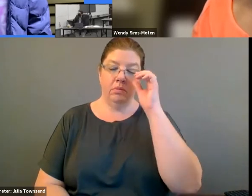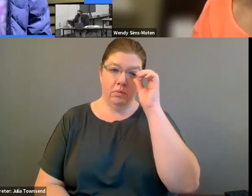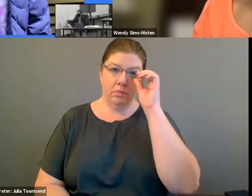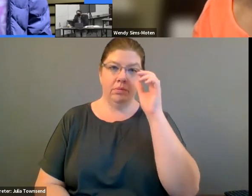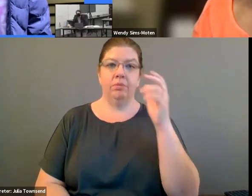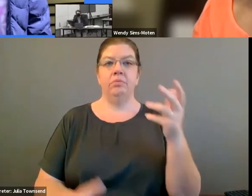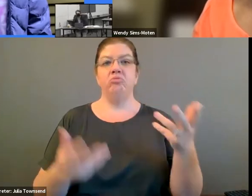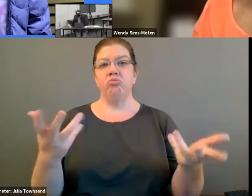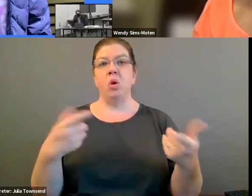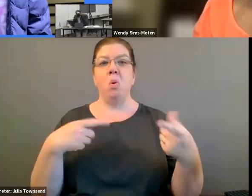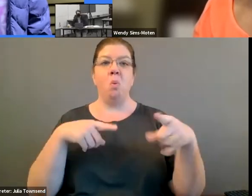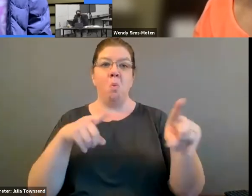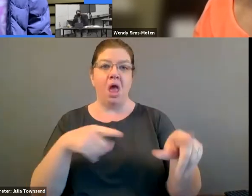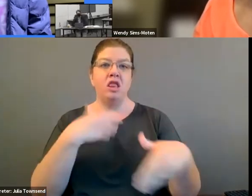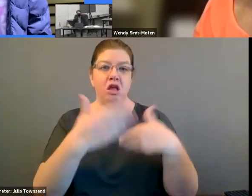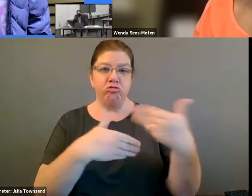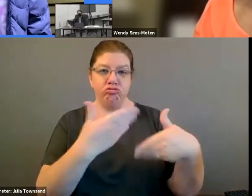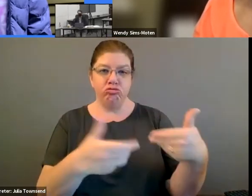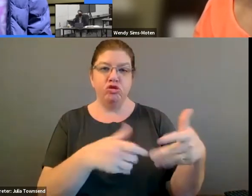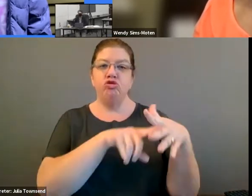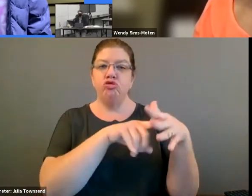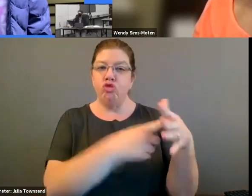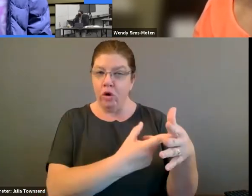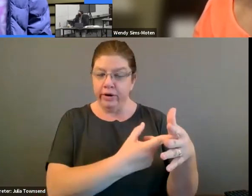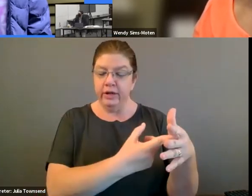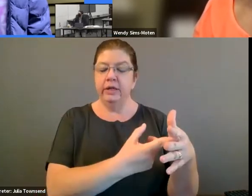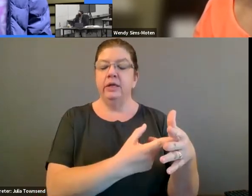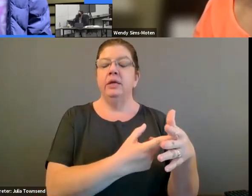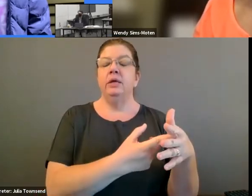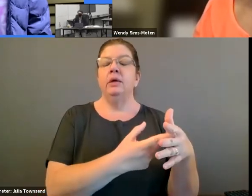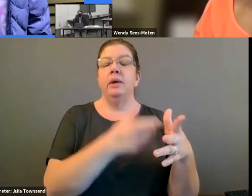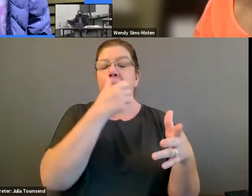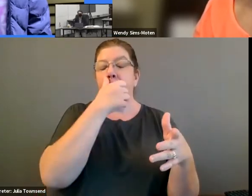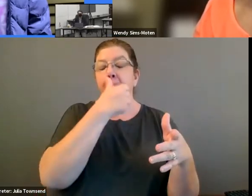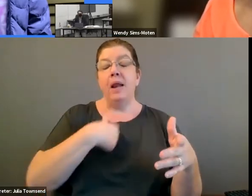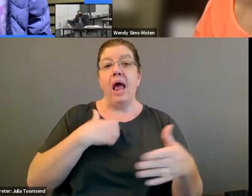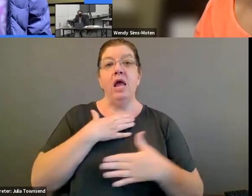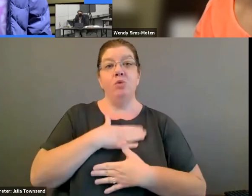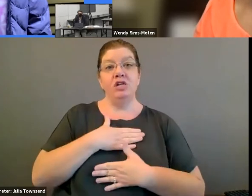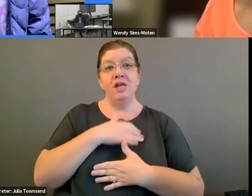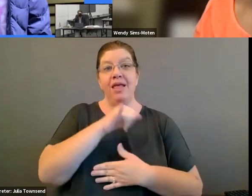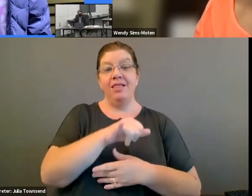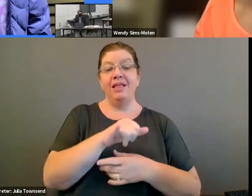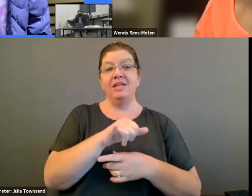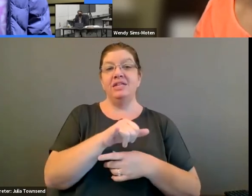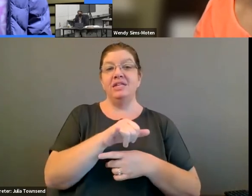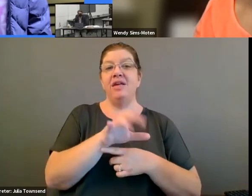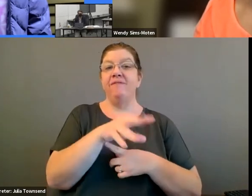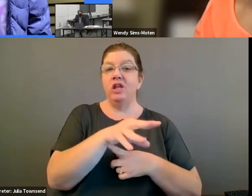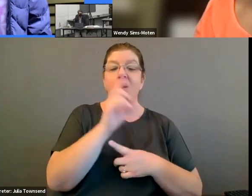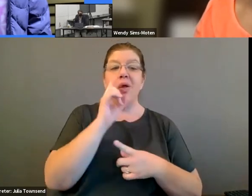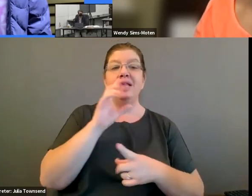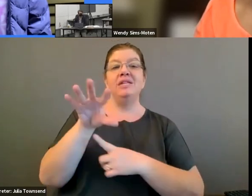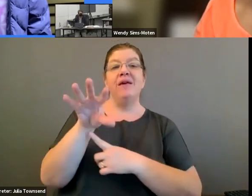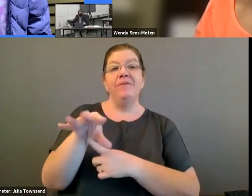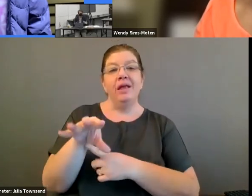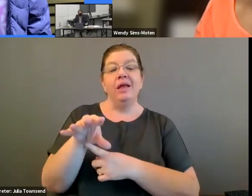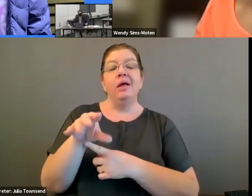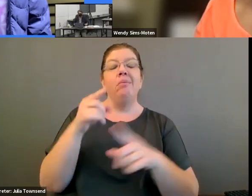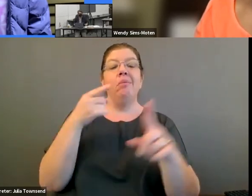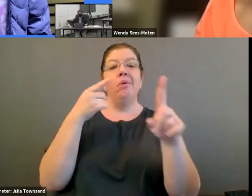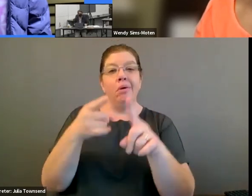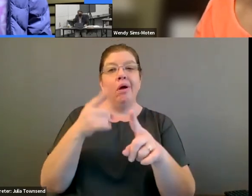While they're getting this queued up, what I appreciate about this video, because it is filmed intended to show